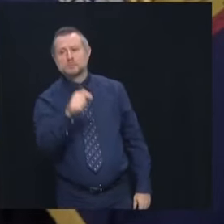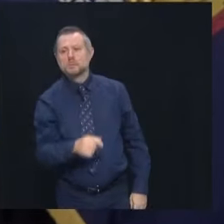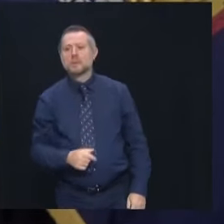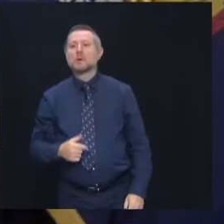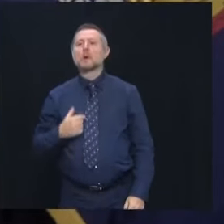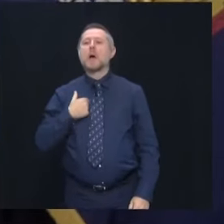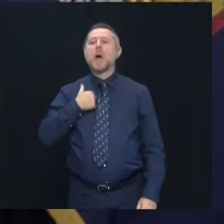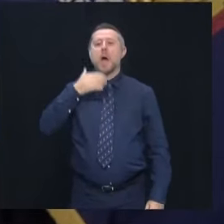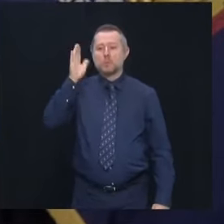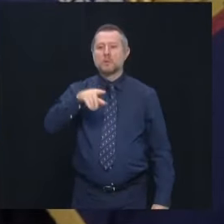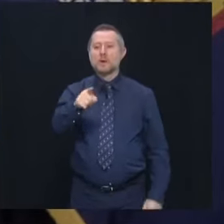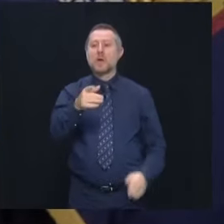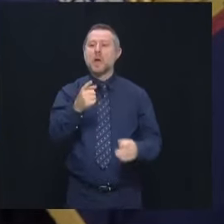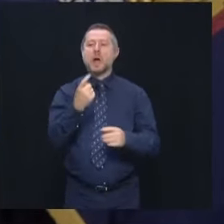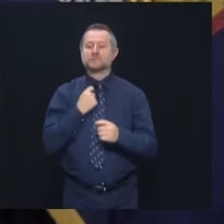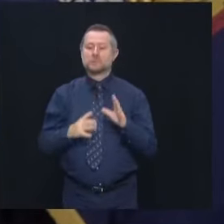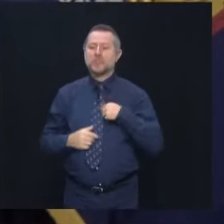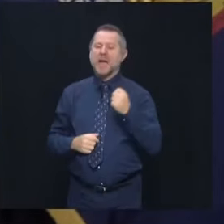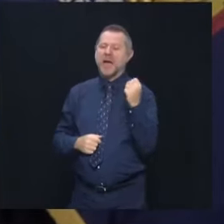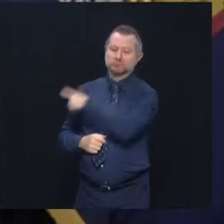you have to ask the mayor.